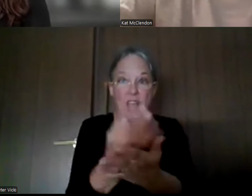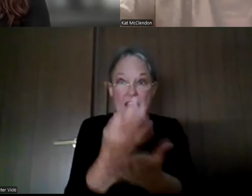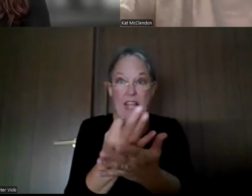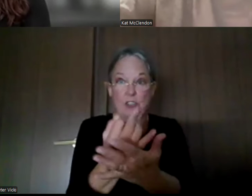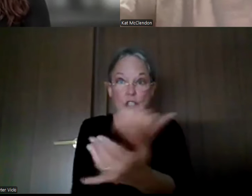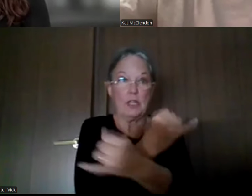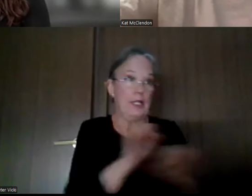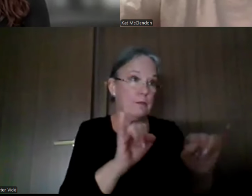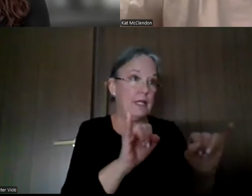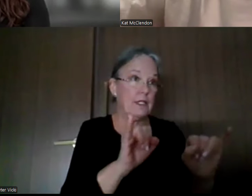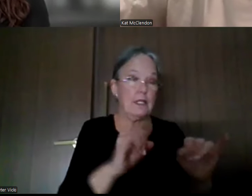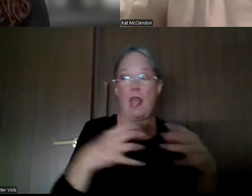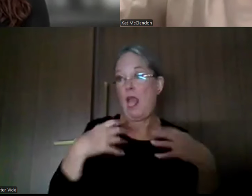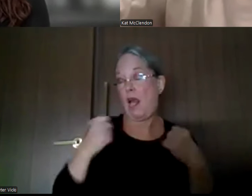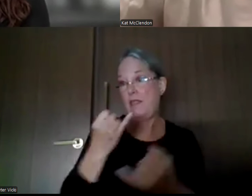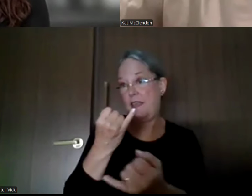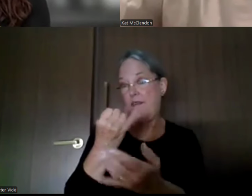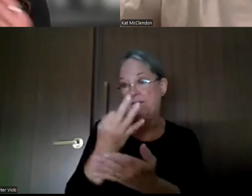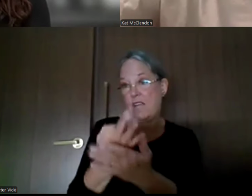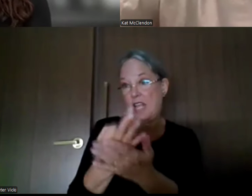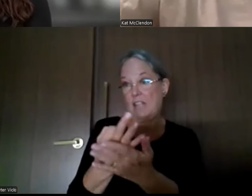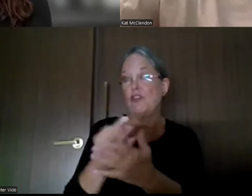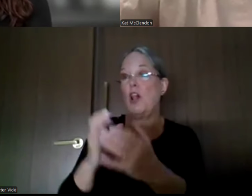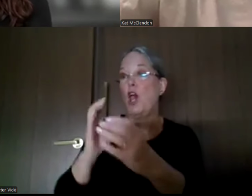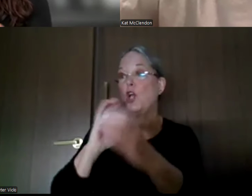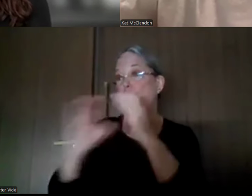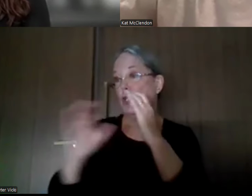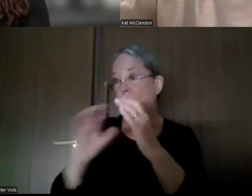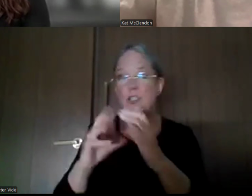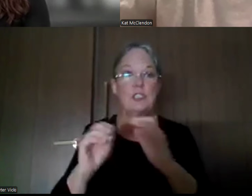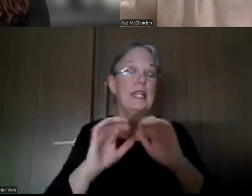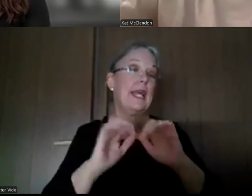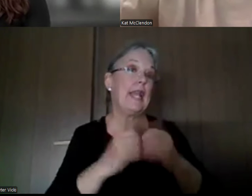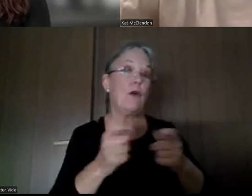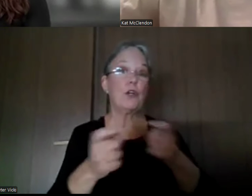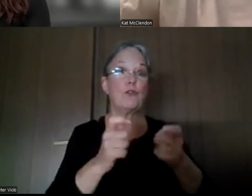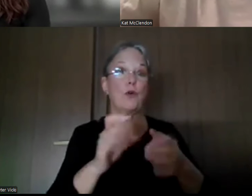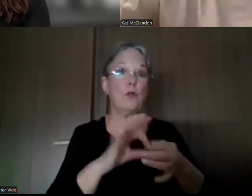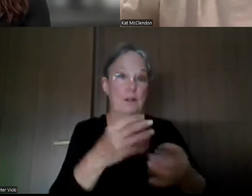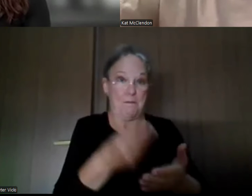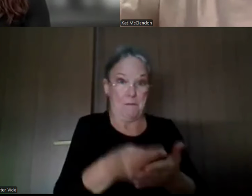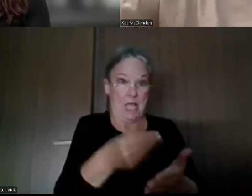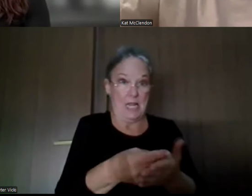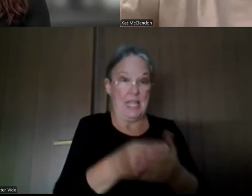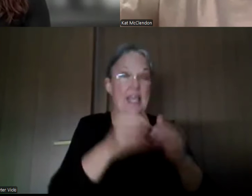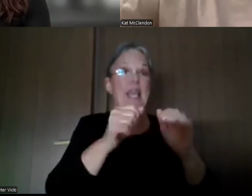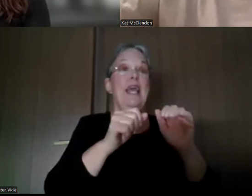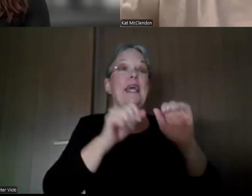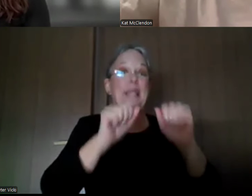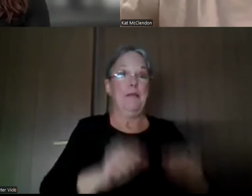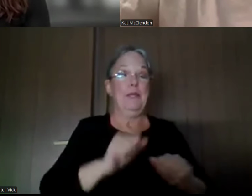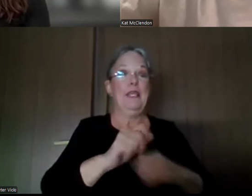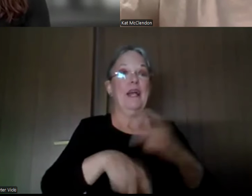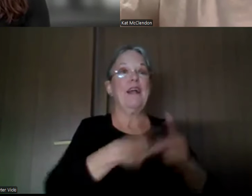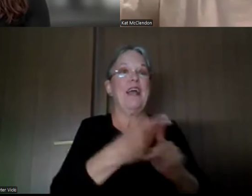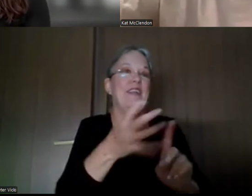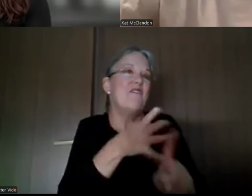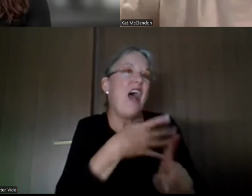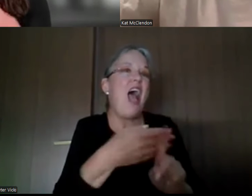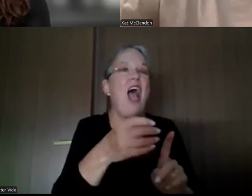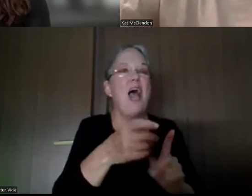financial communication, and how control over money can be used as a form of manipulation or power. And